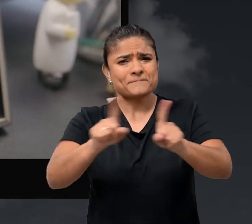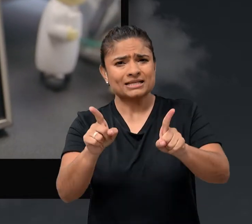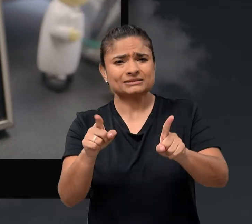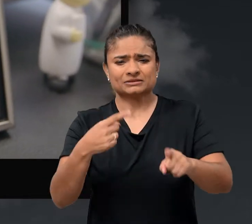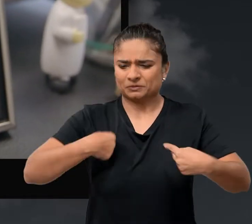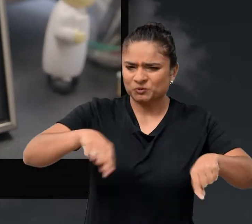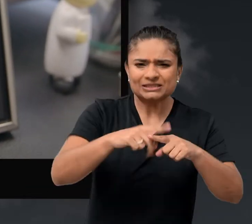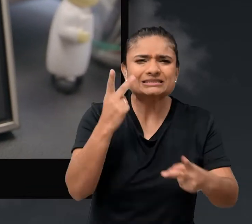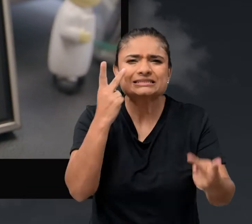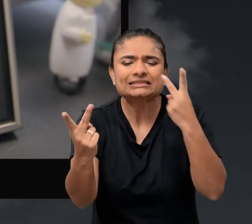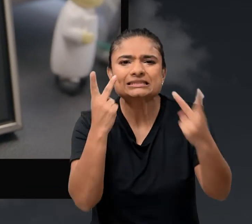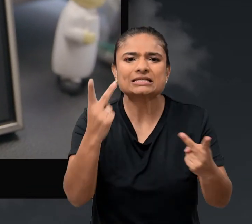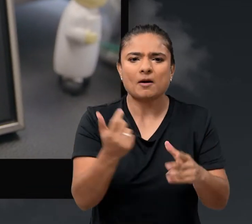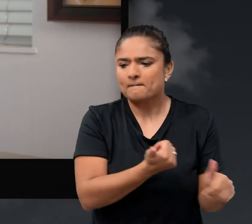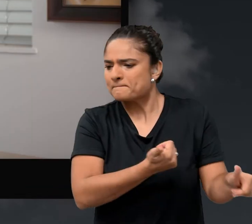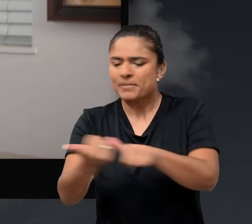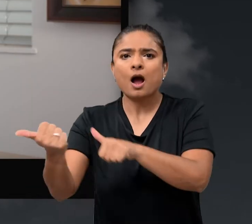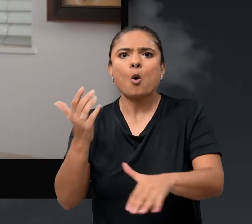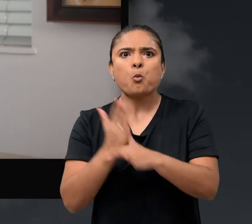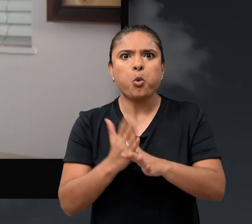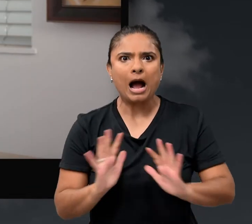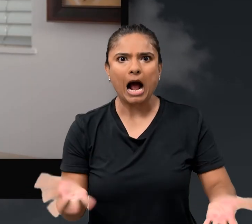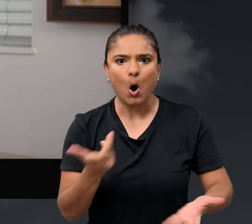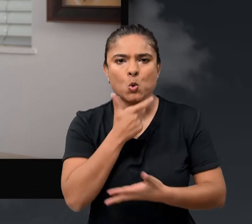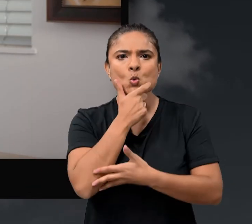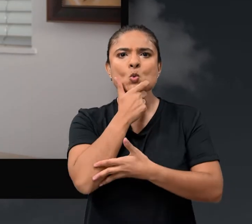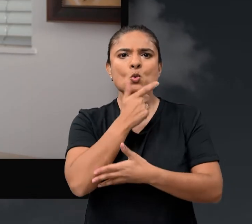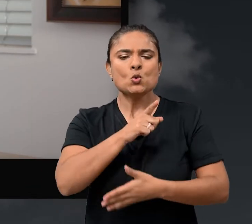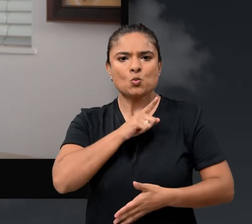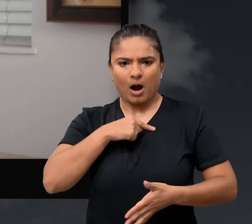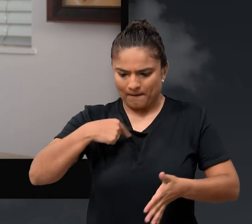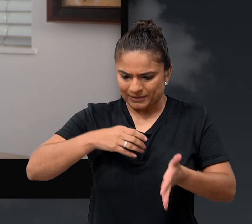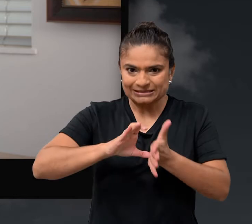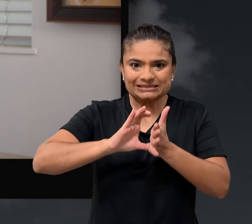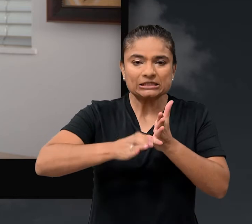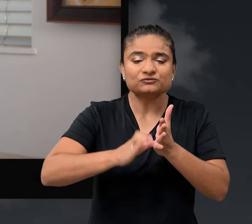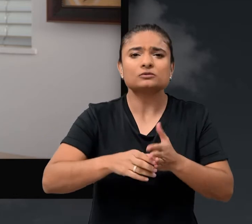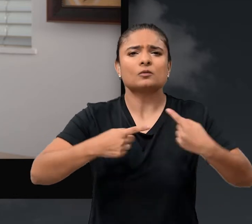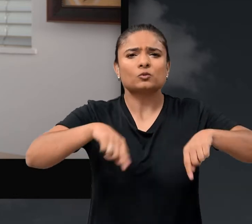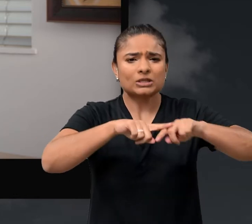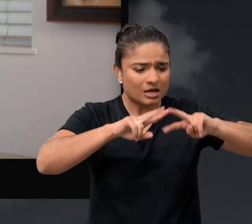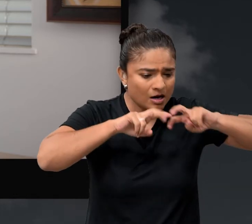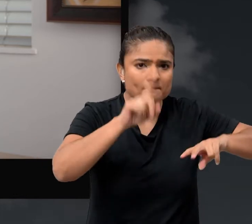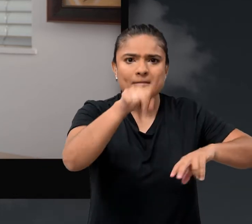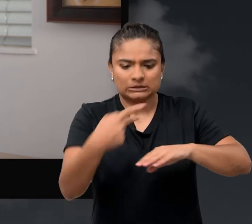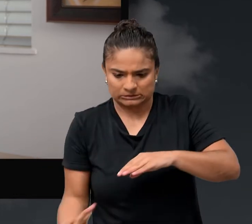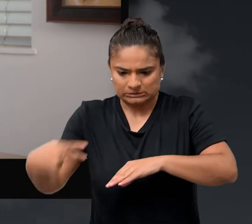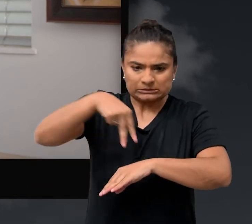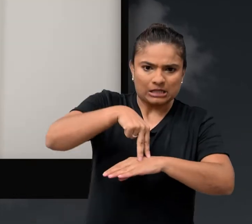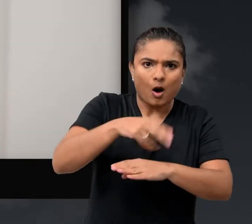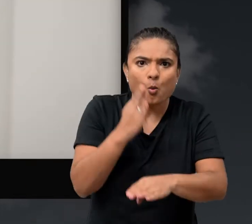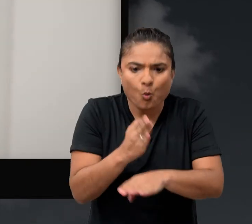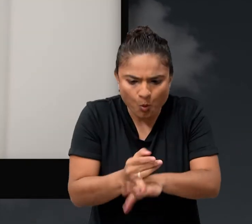started looking at how do I get back to work. As a gynecologist, it's very difficult. You need to be able to stand